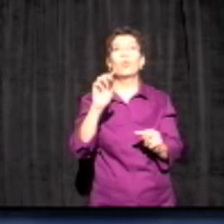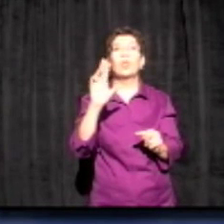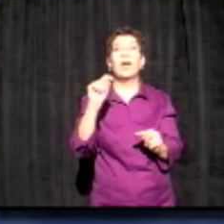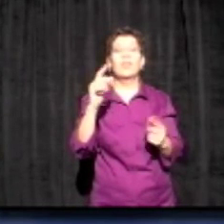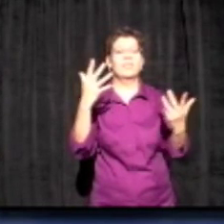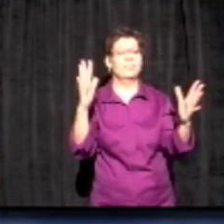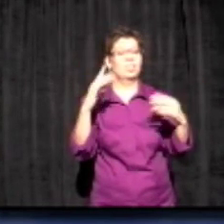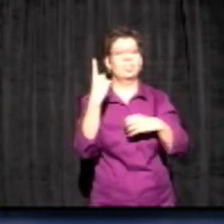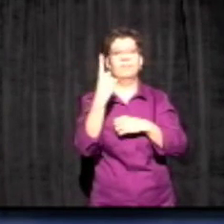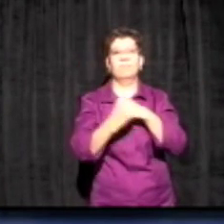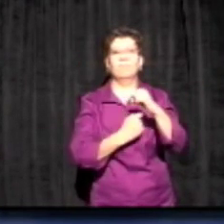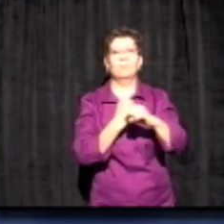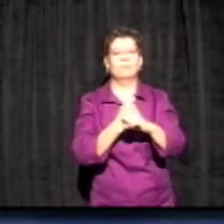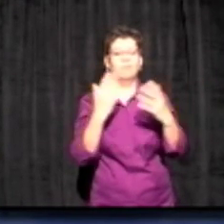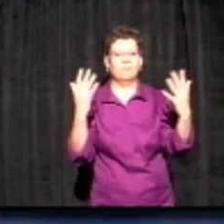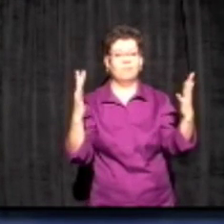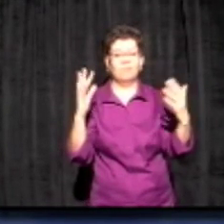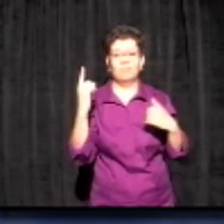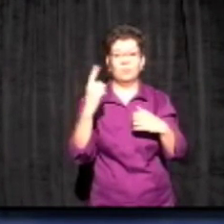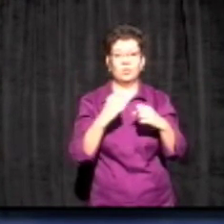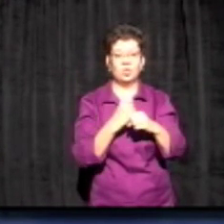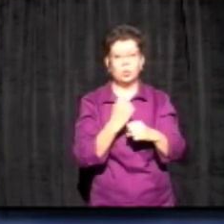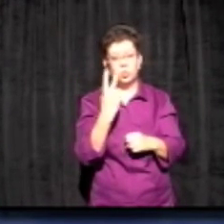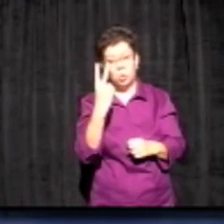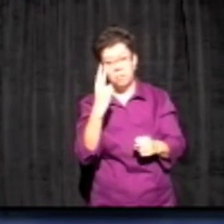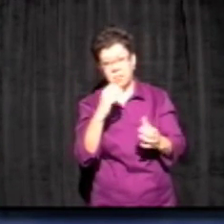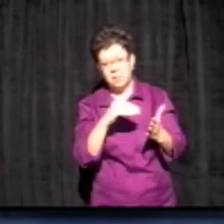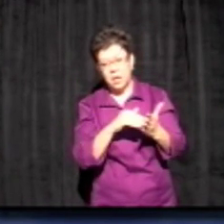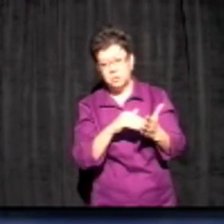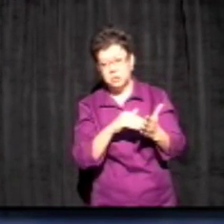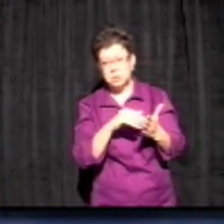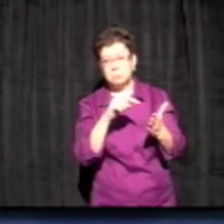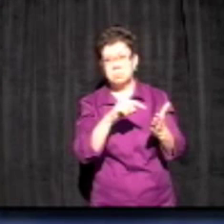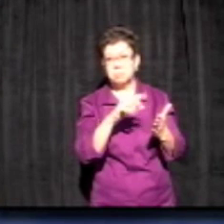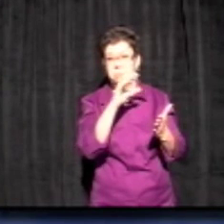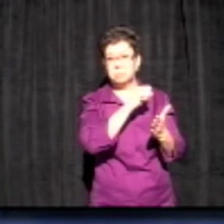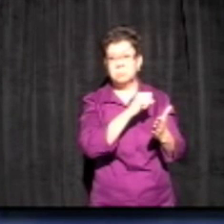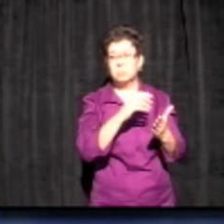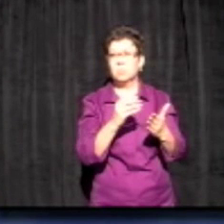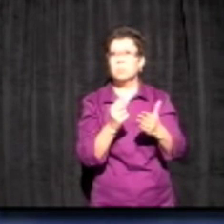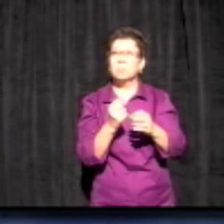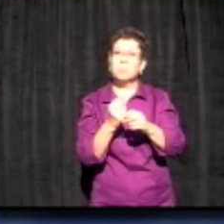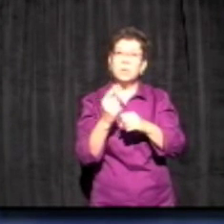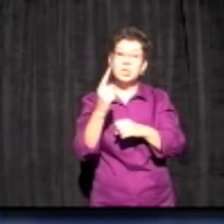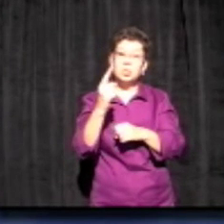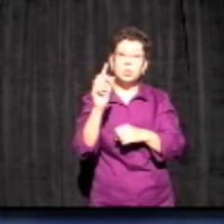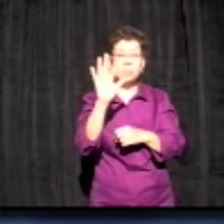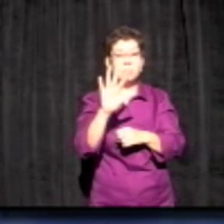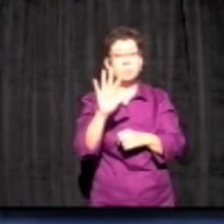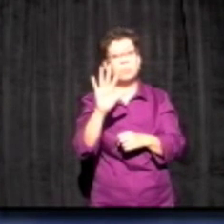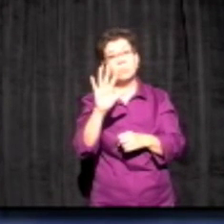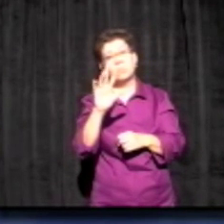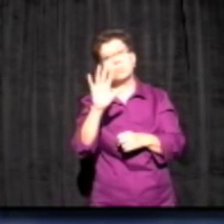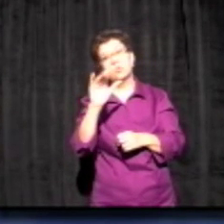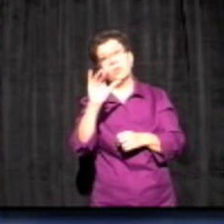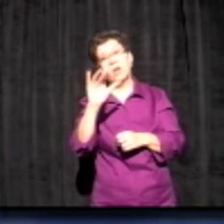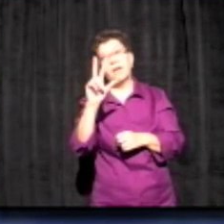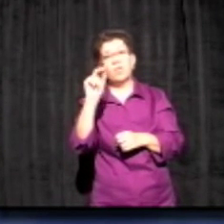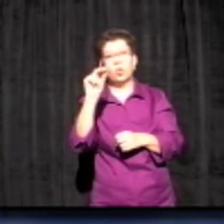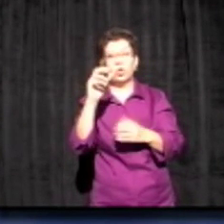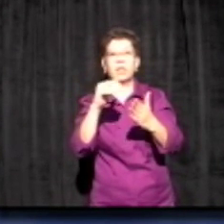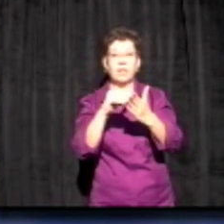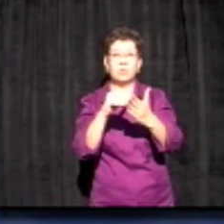We anticipate 12,000 next year and growing to 25 to 30,000 the year after.